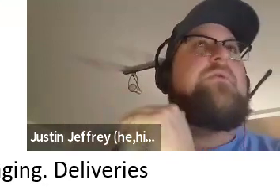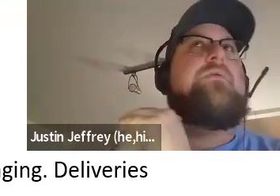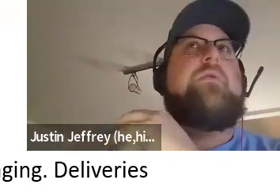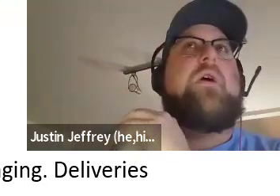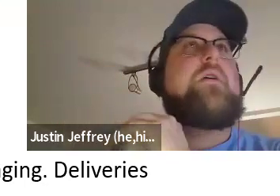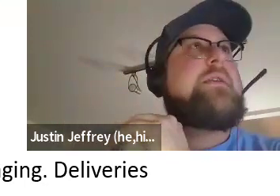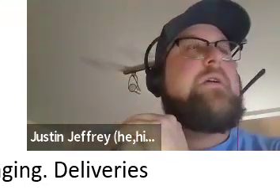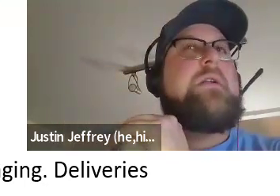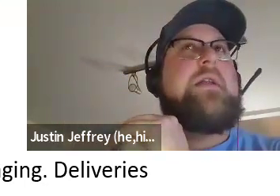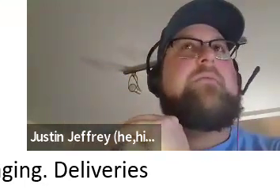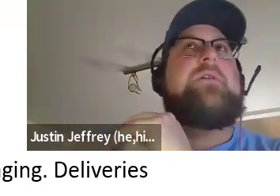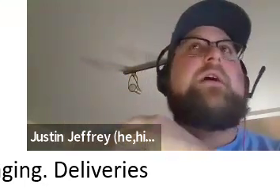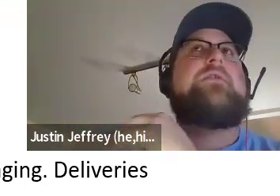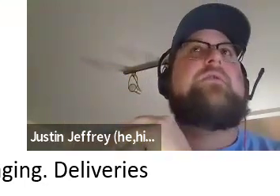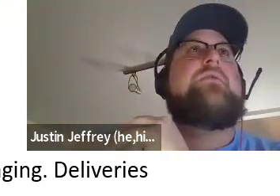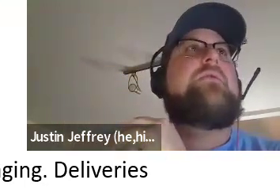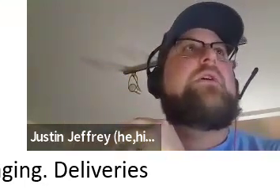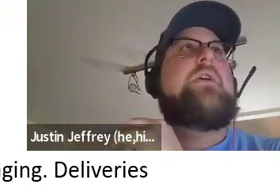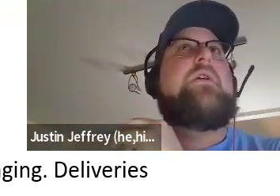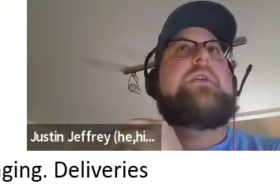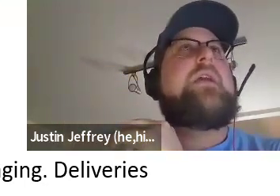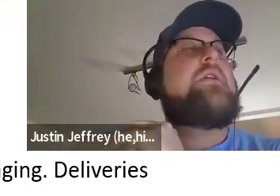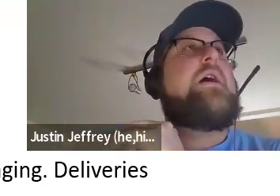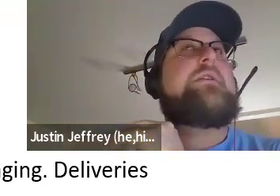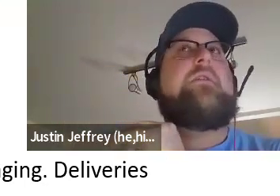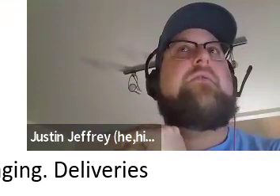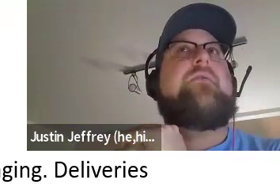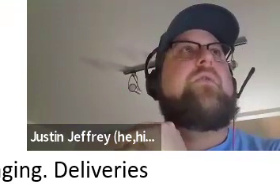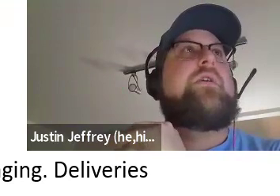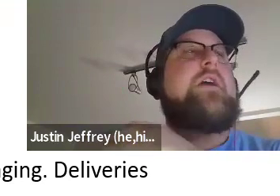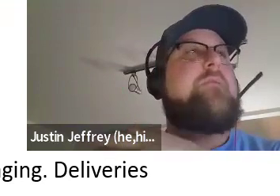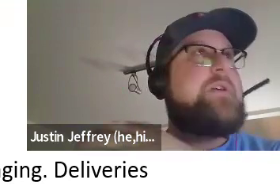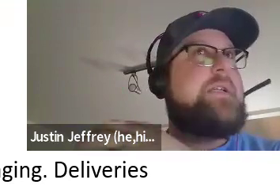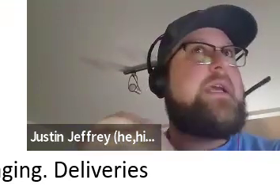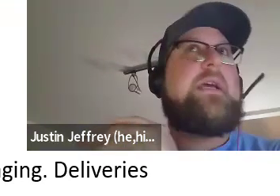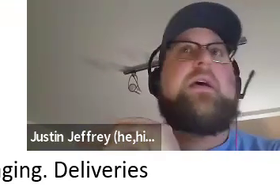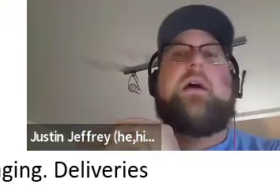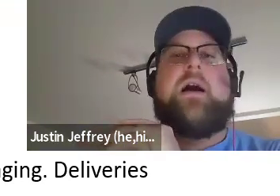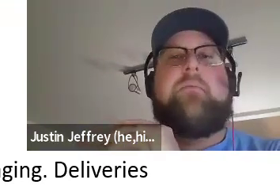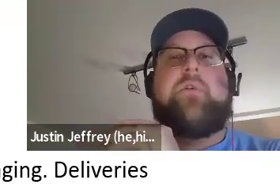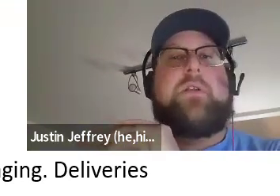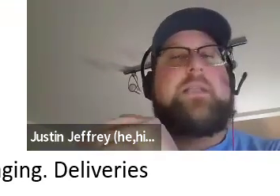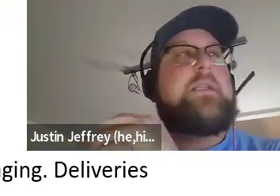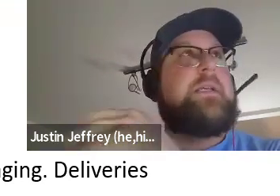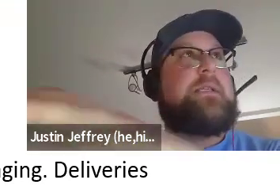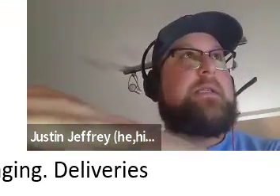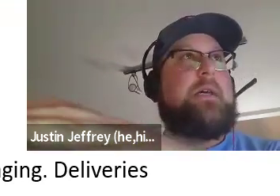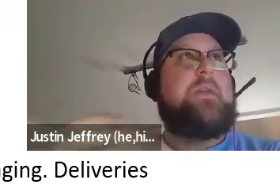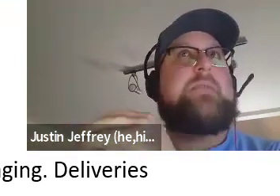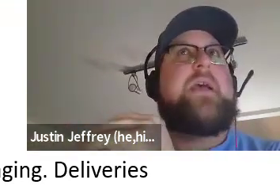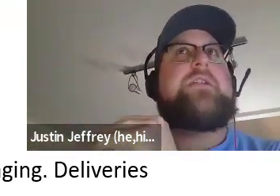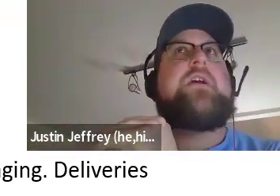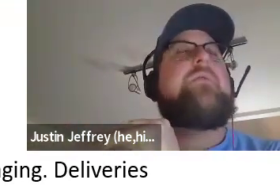If you are someone that would like to, to get naloxone for yourself personally, there are links on